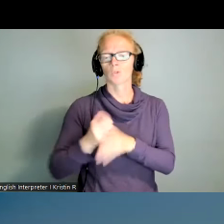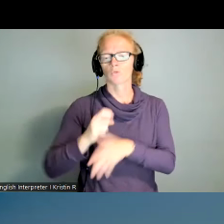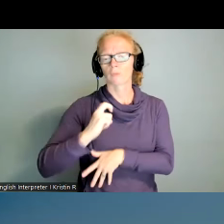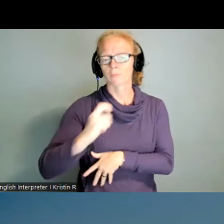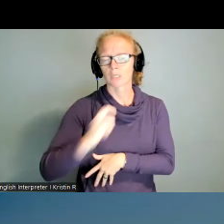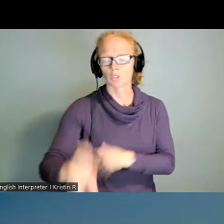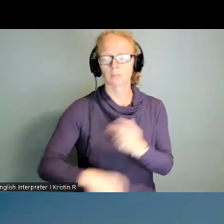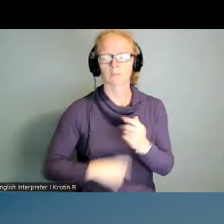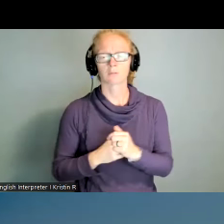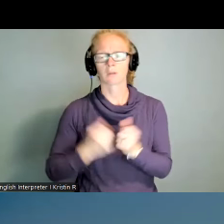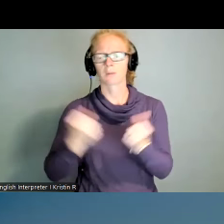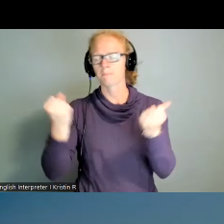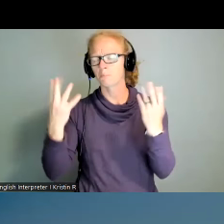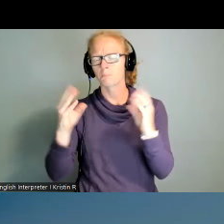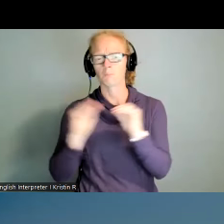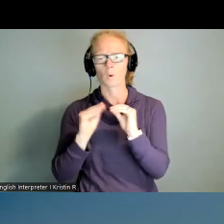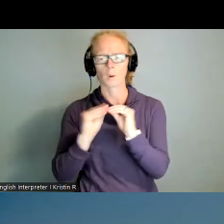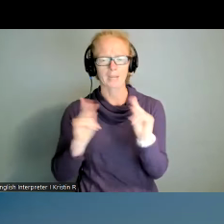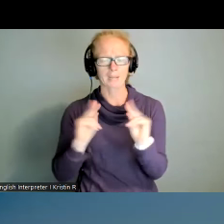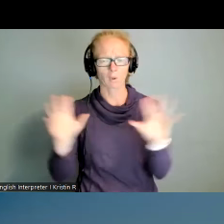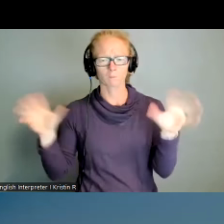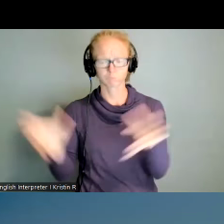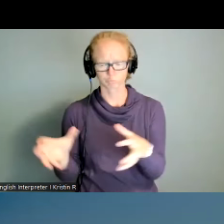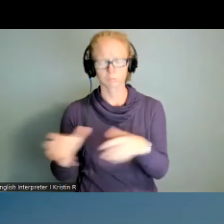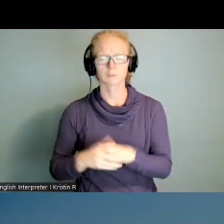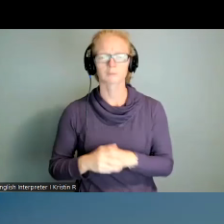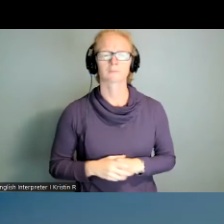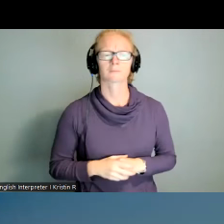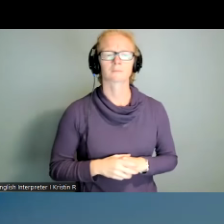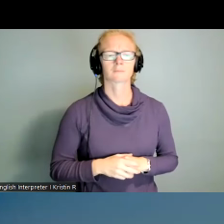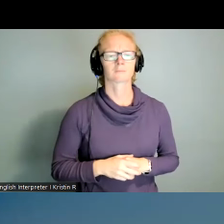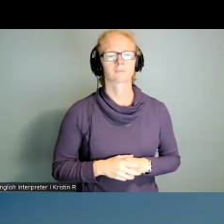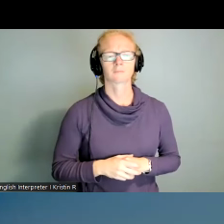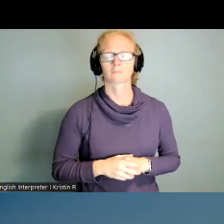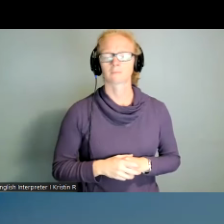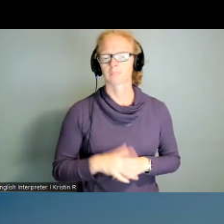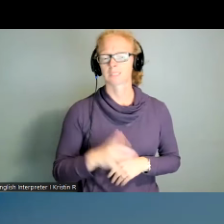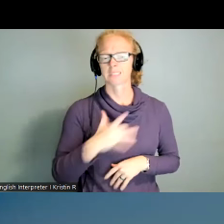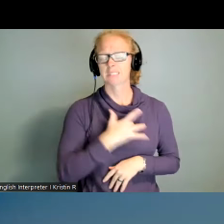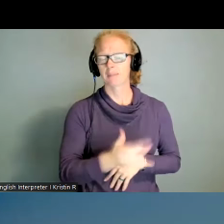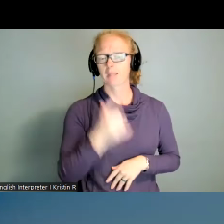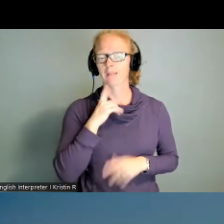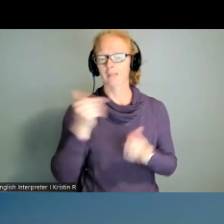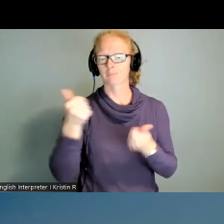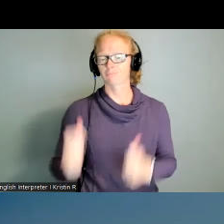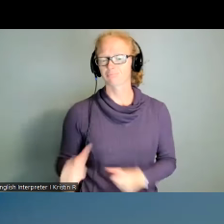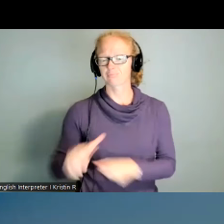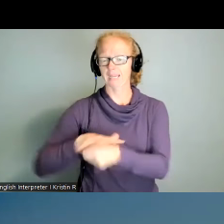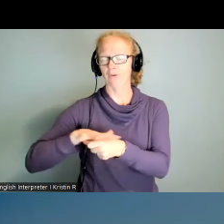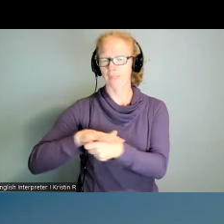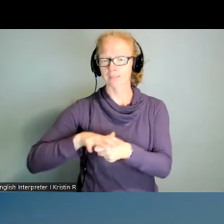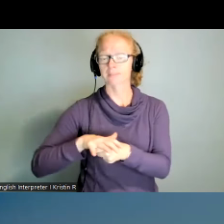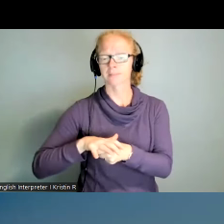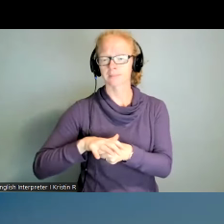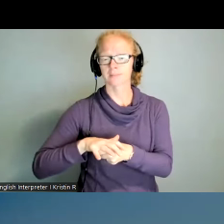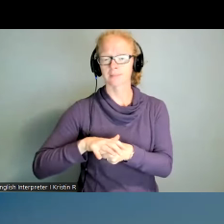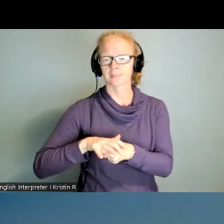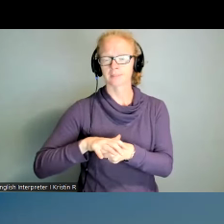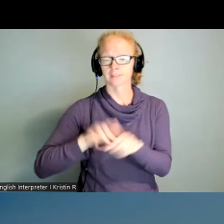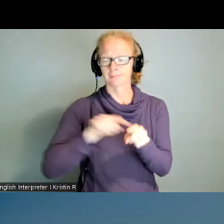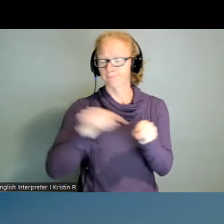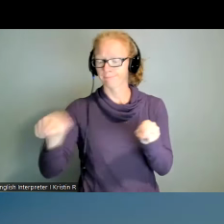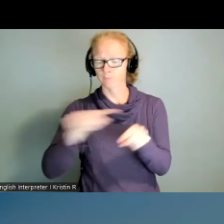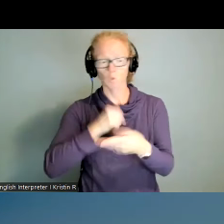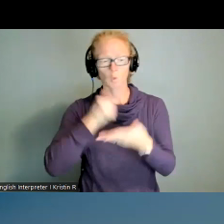higher density, close to amenities. And brownfields are also often located in disadvantaged areas, and redeveloping them can lead to revitalization of